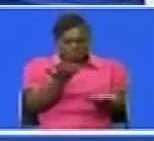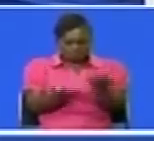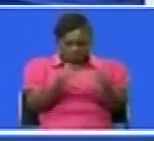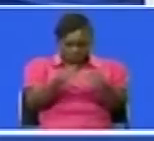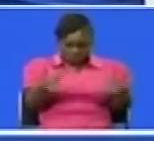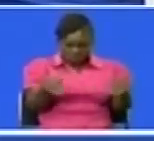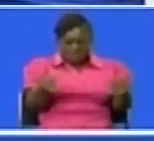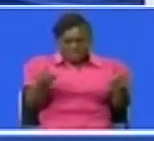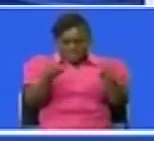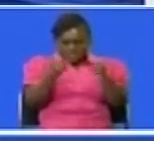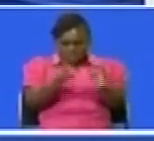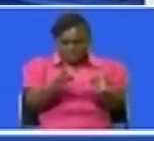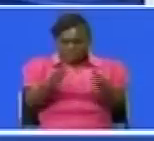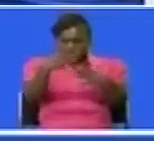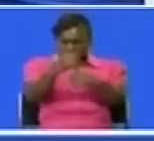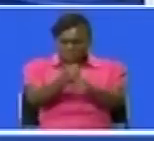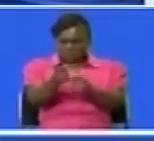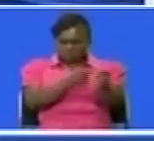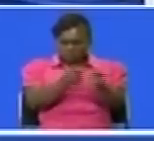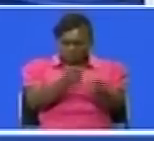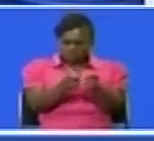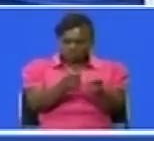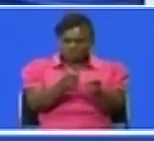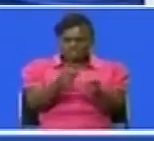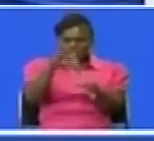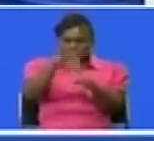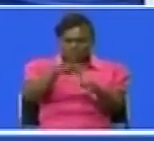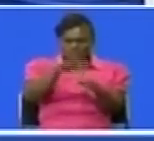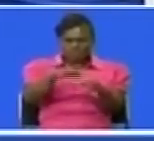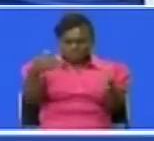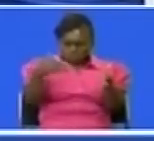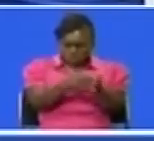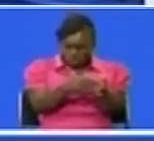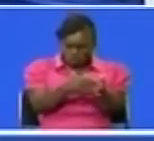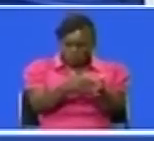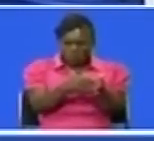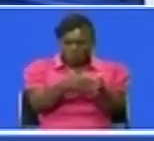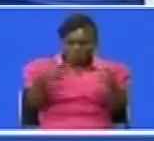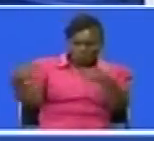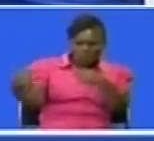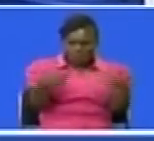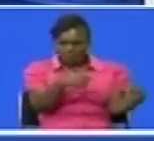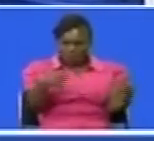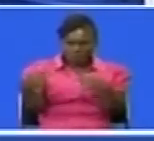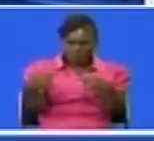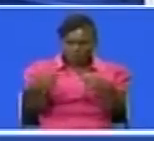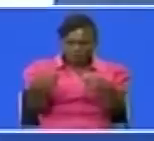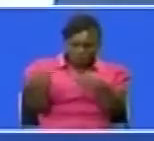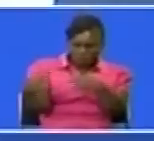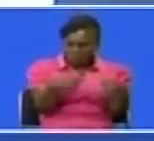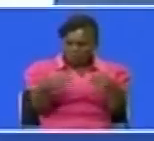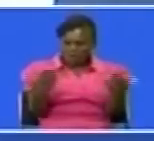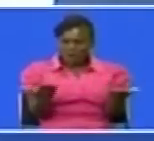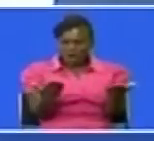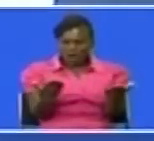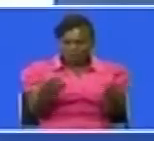if our institutions of managing our elections, because we stopped going to war with machetes, we vote, we fight